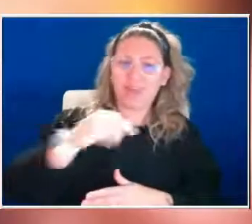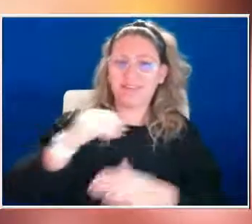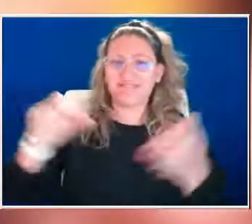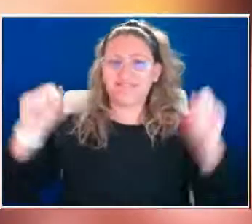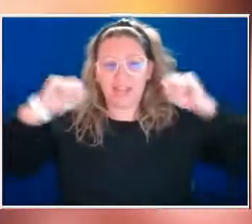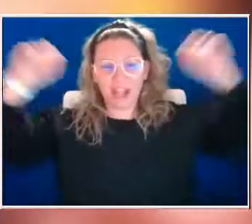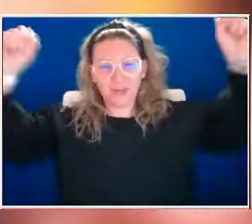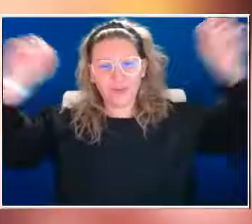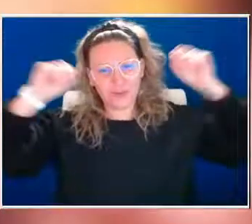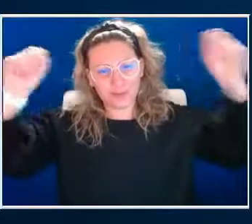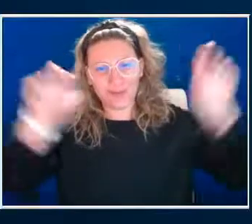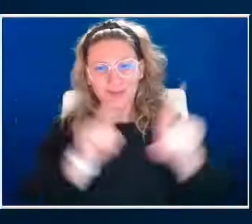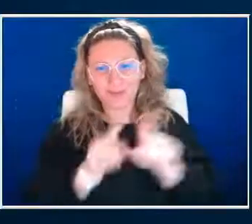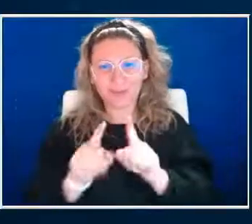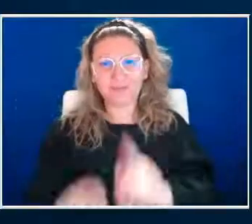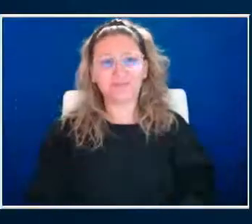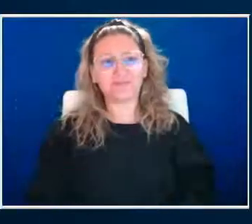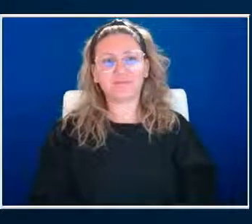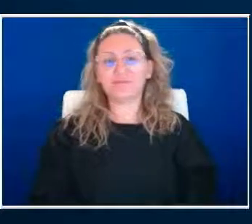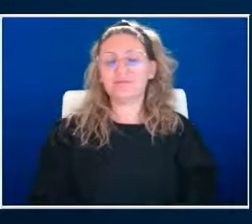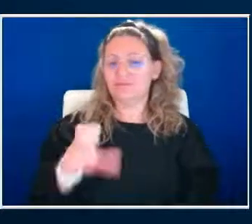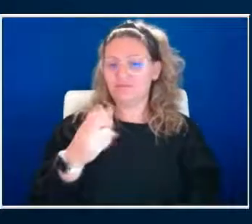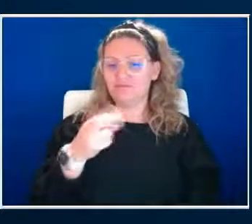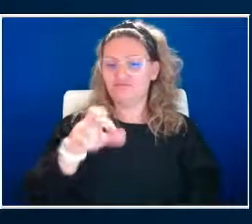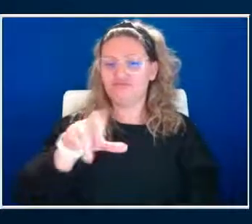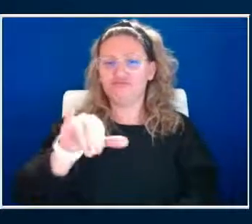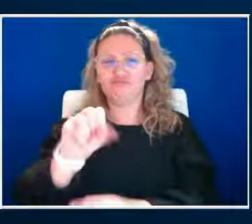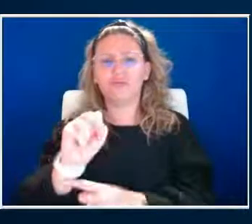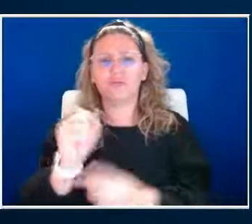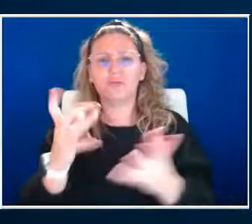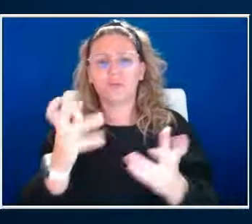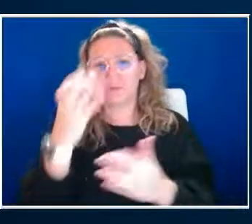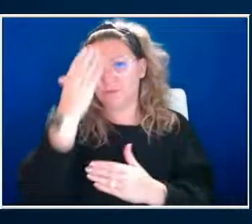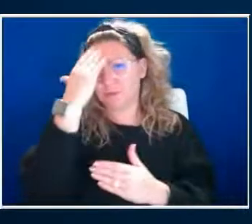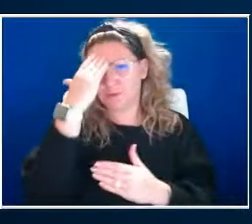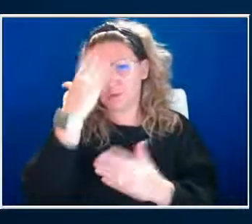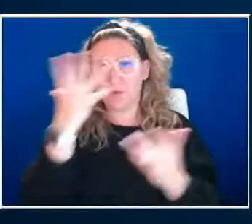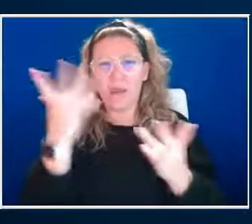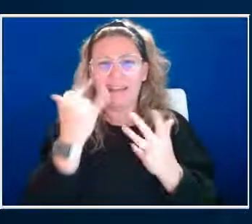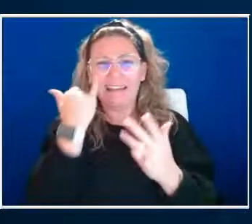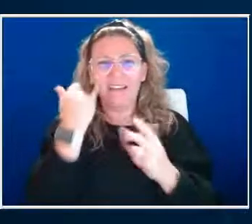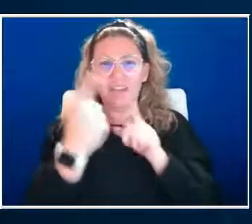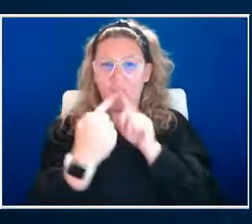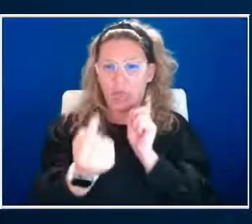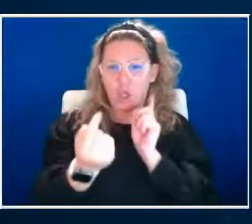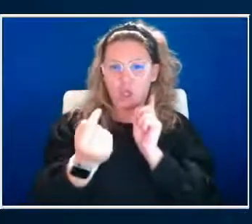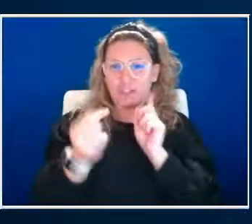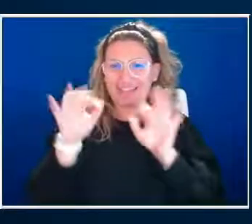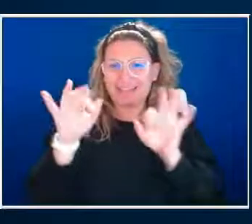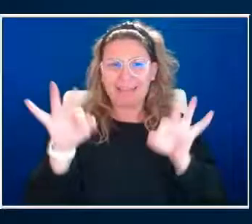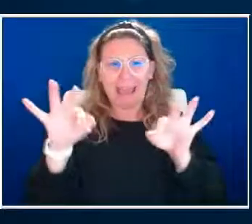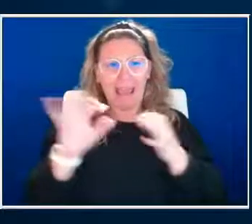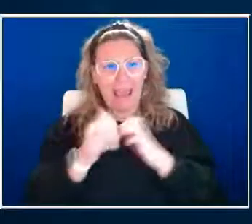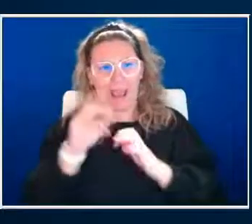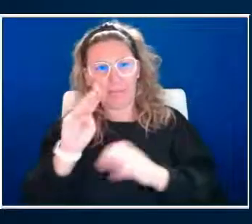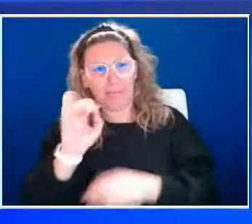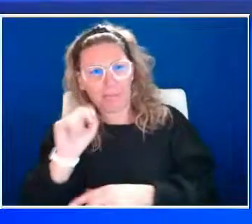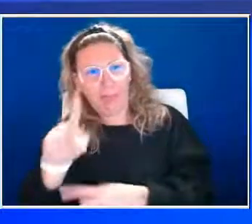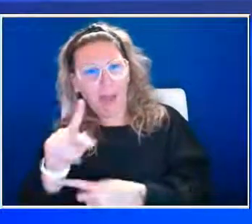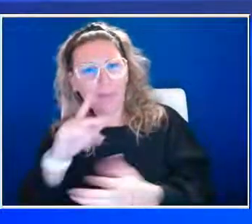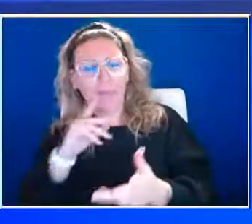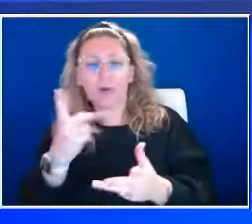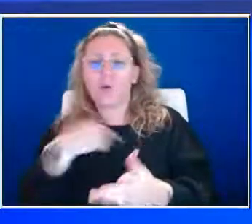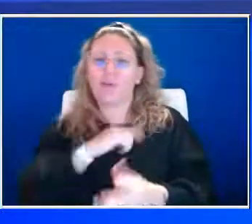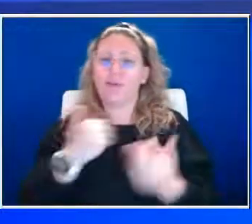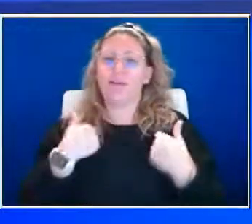exercise. Chris wants to know, what if I'm allergic to dye? How do you map it out? We have different types of dyes that we